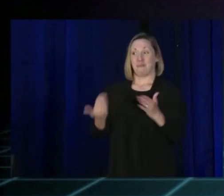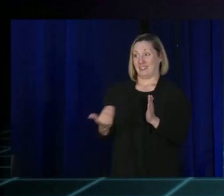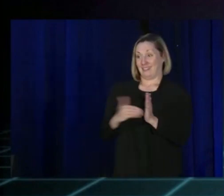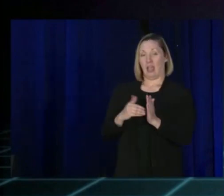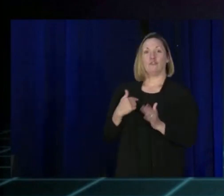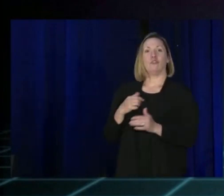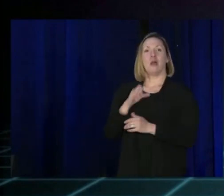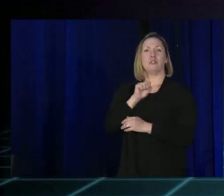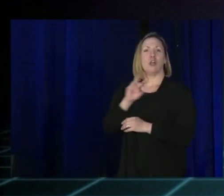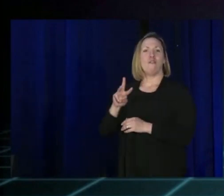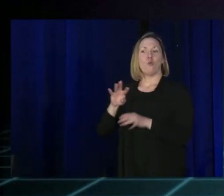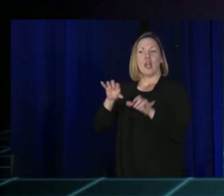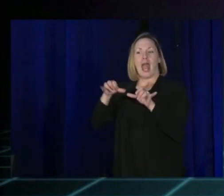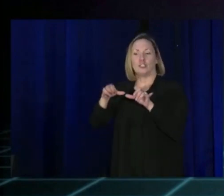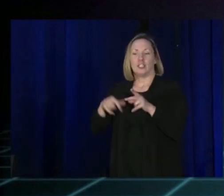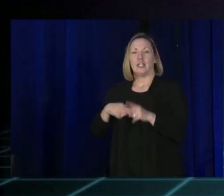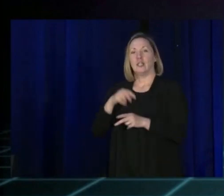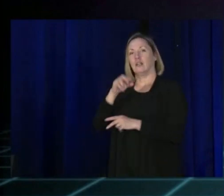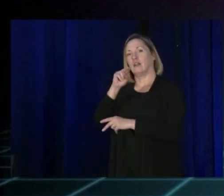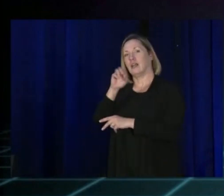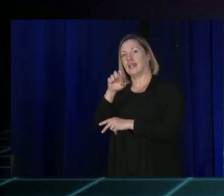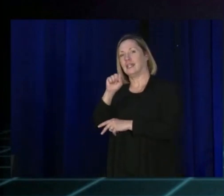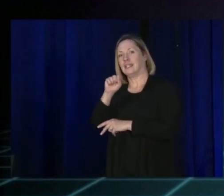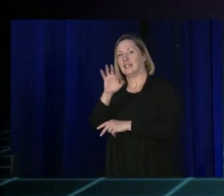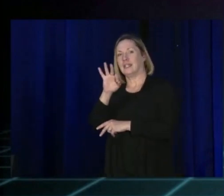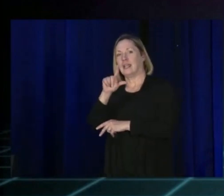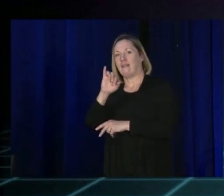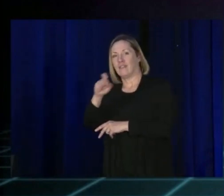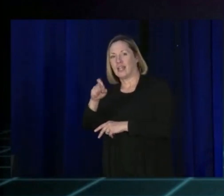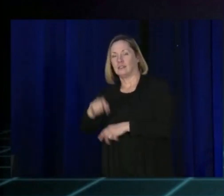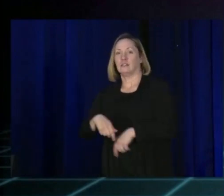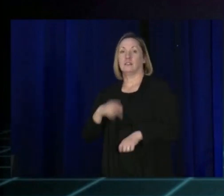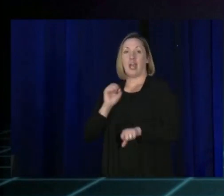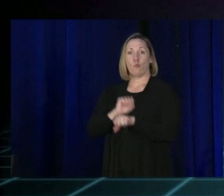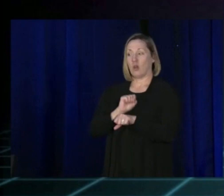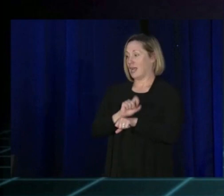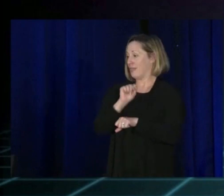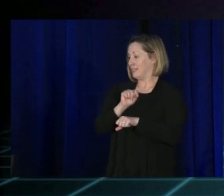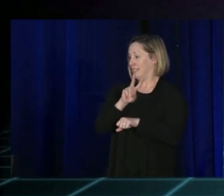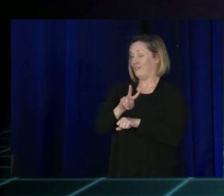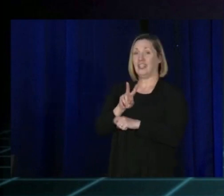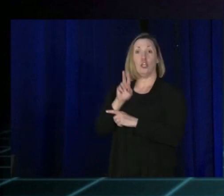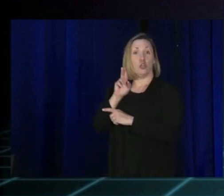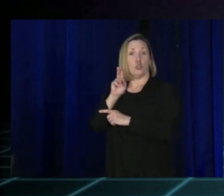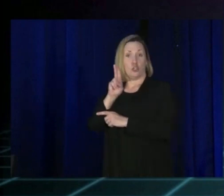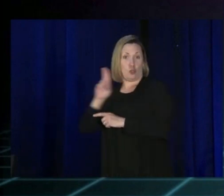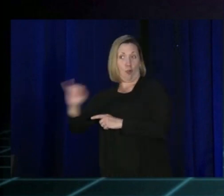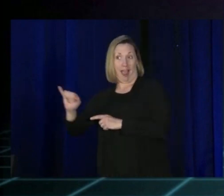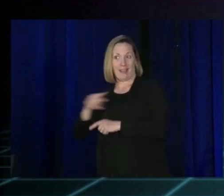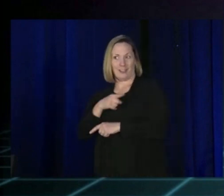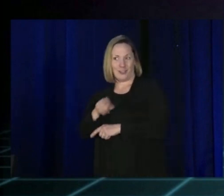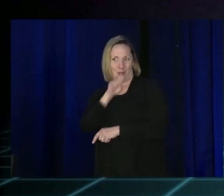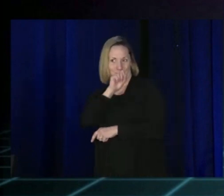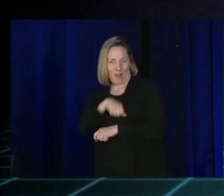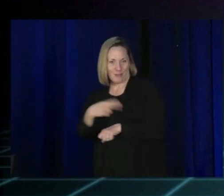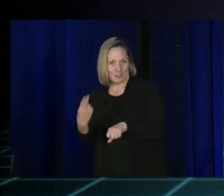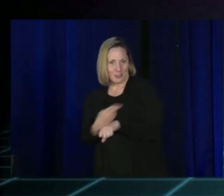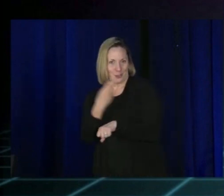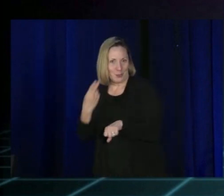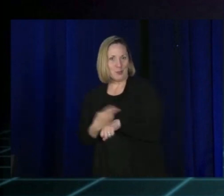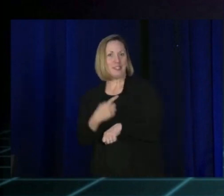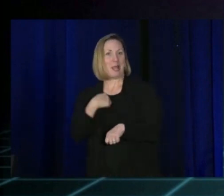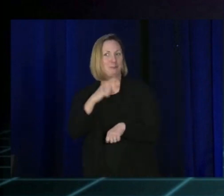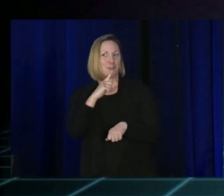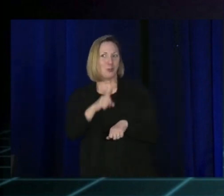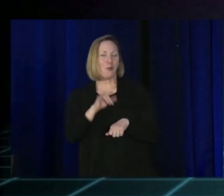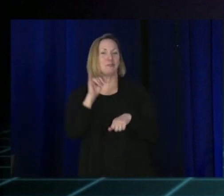software engineer at Netflix. I work on the TV UI that you all love to use, I'm sure. So if you